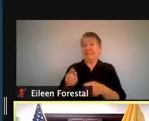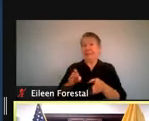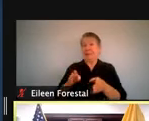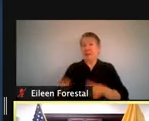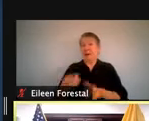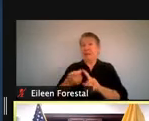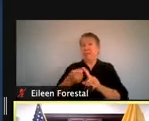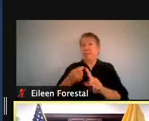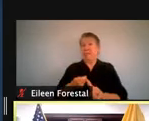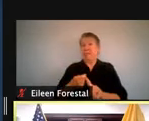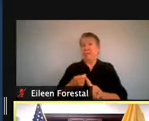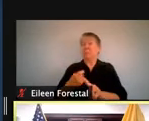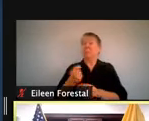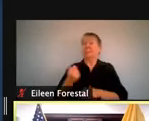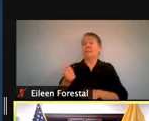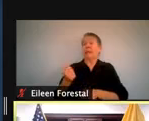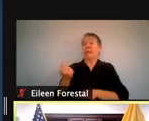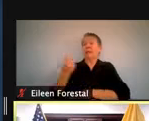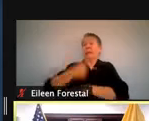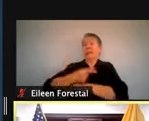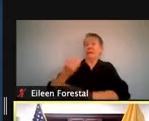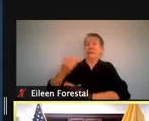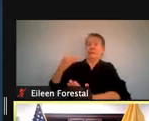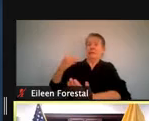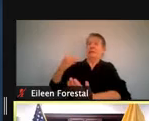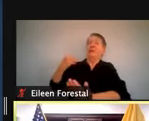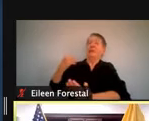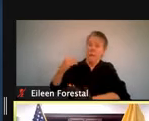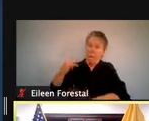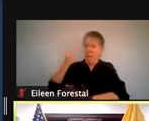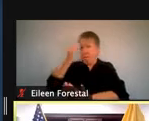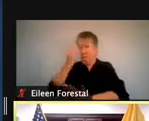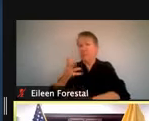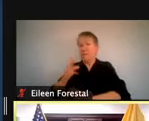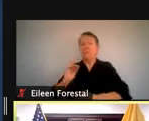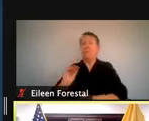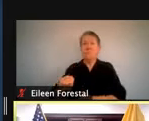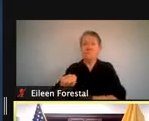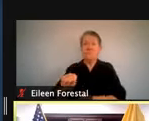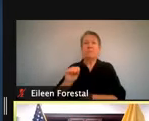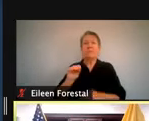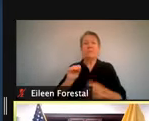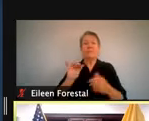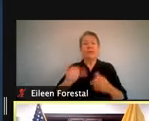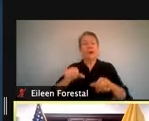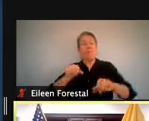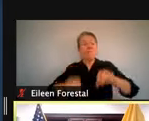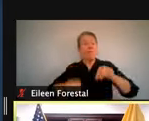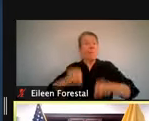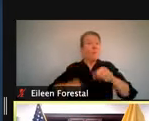10 days. Our probable cases has been refined downward over the past week, currently stands at